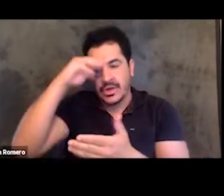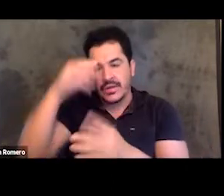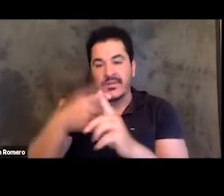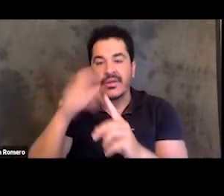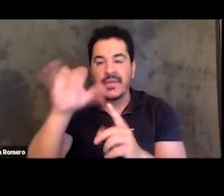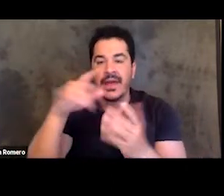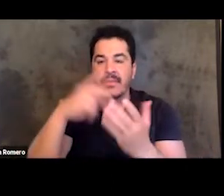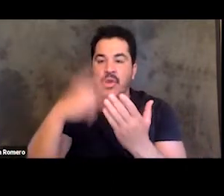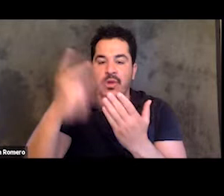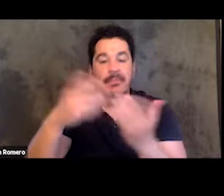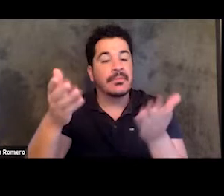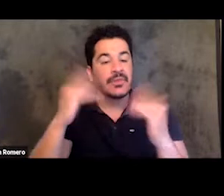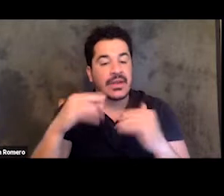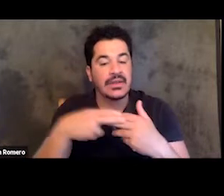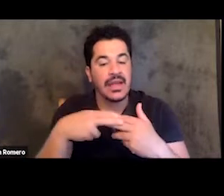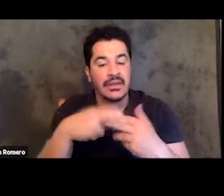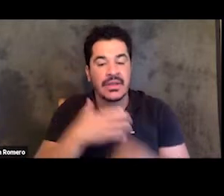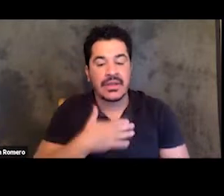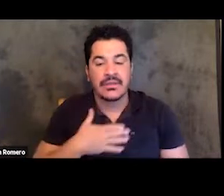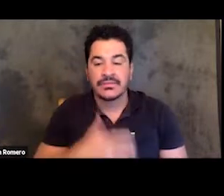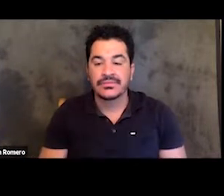So next slide, please.